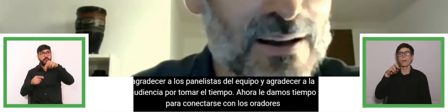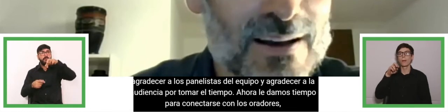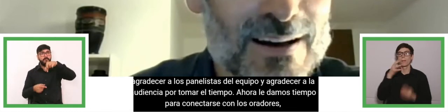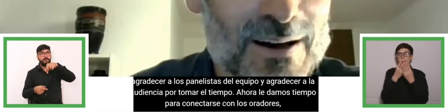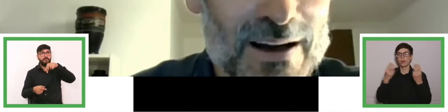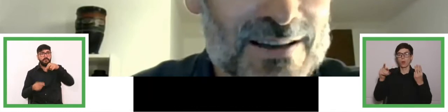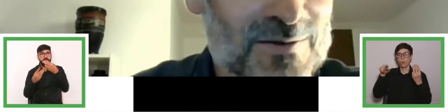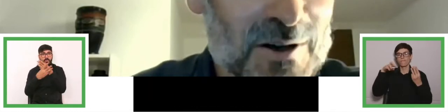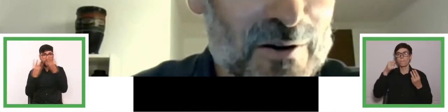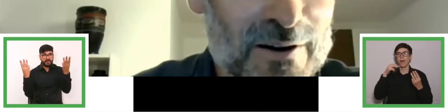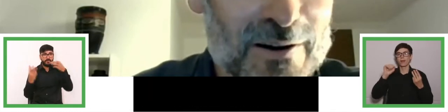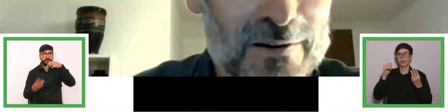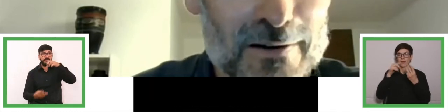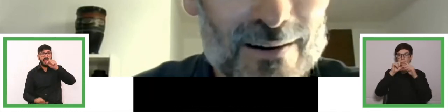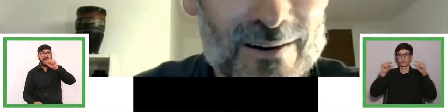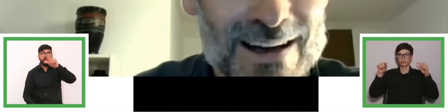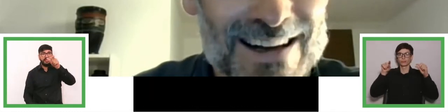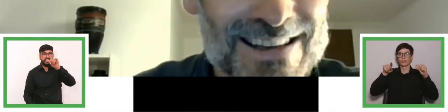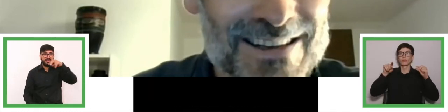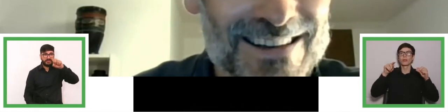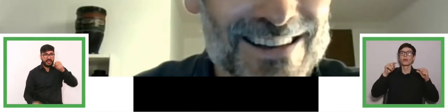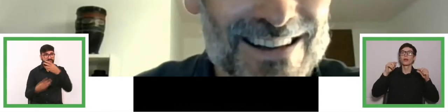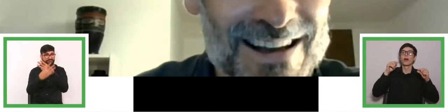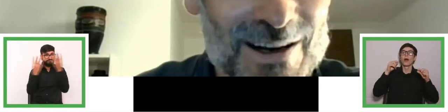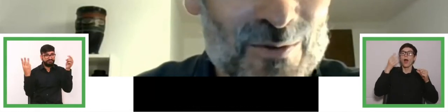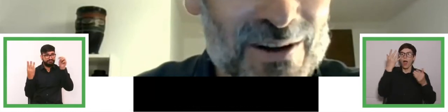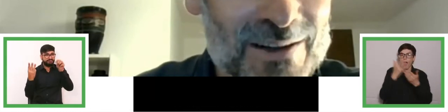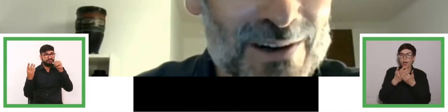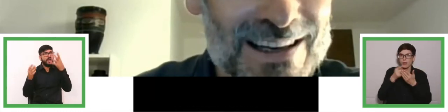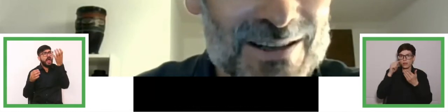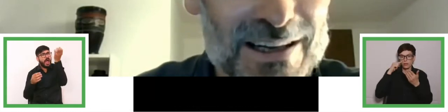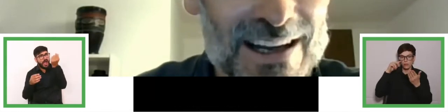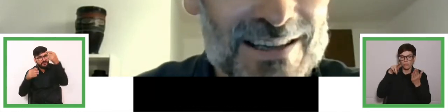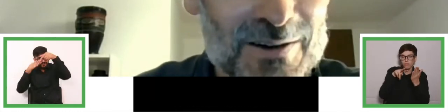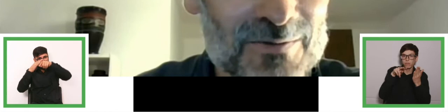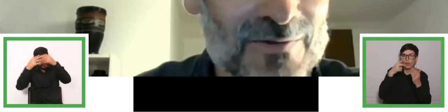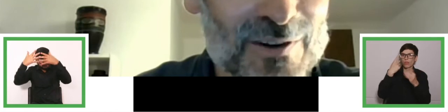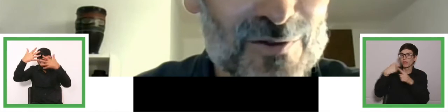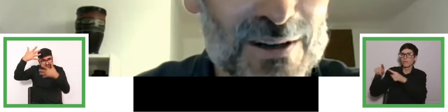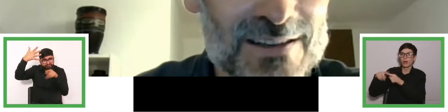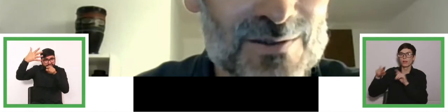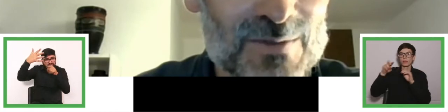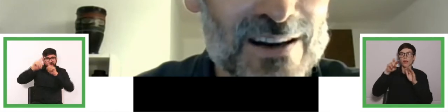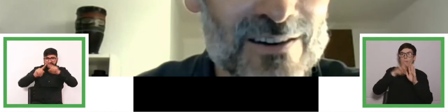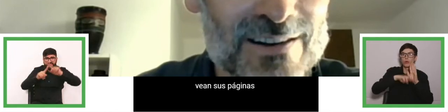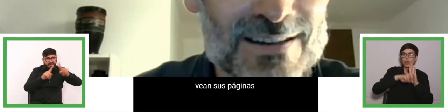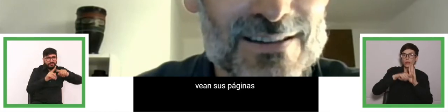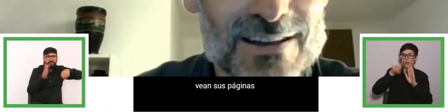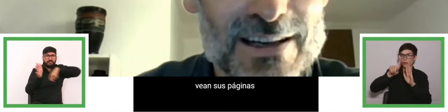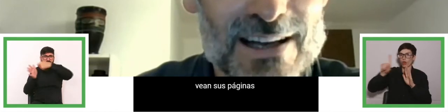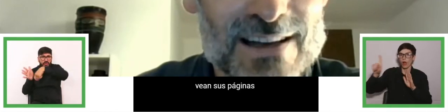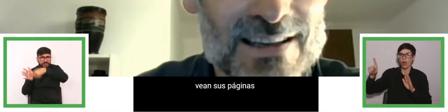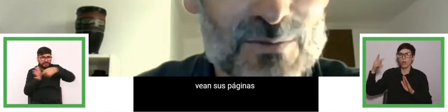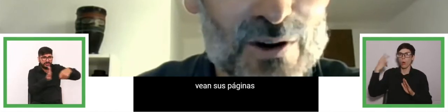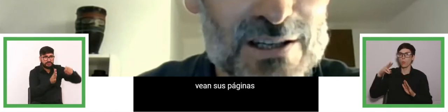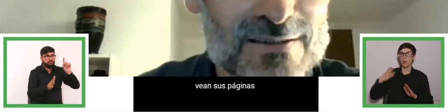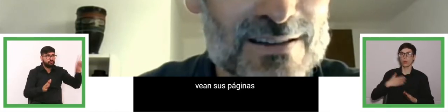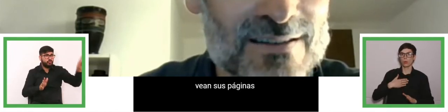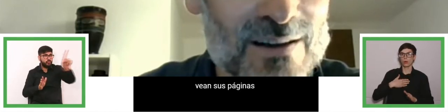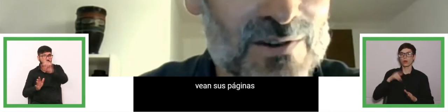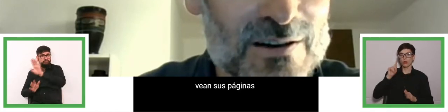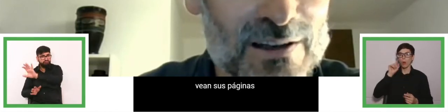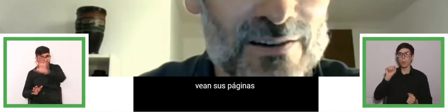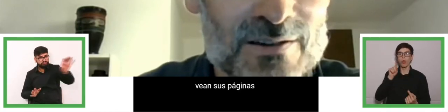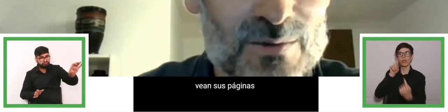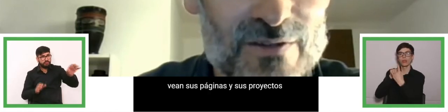support. As you saw, they're all kind and open and willing to connect. So feel free to just be curious, connect, ask them